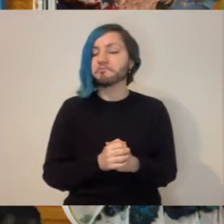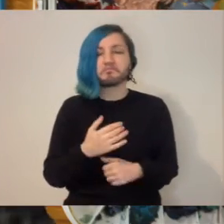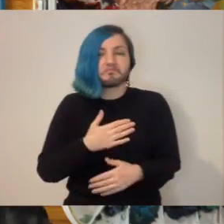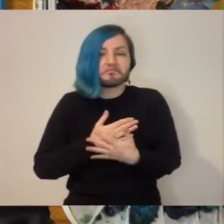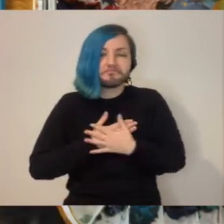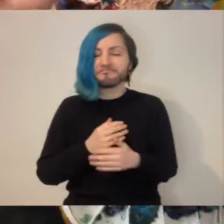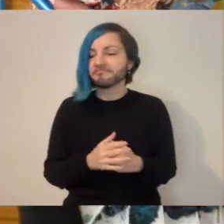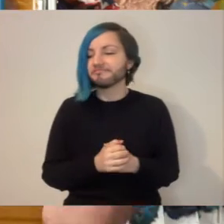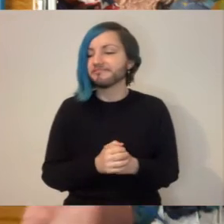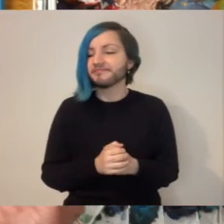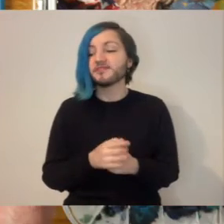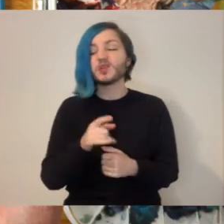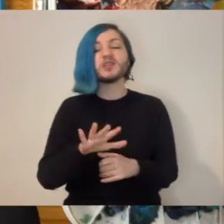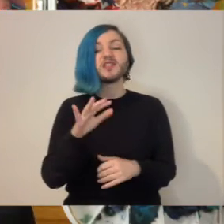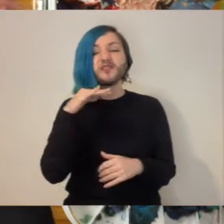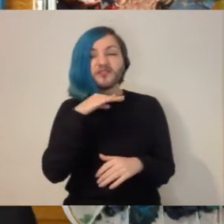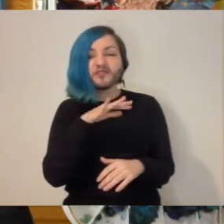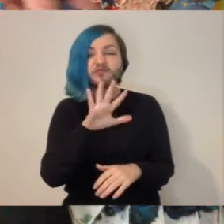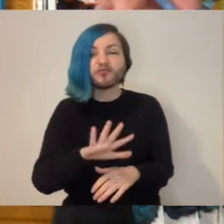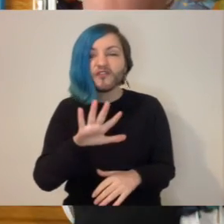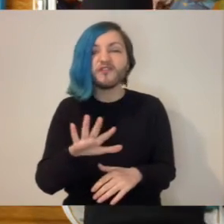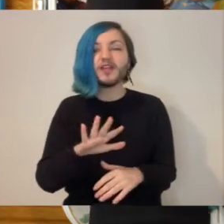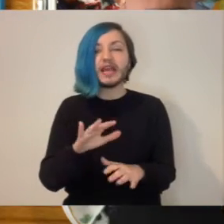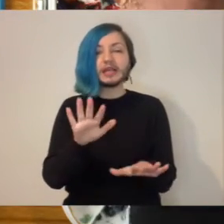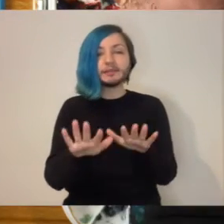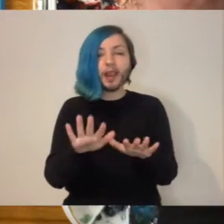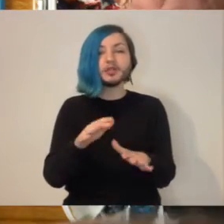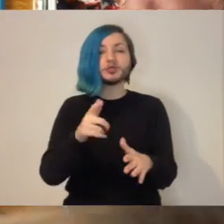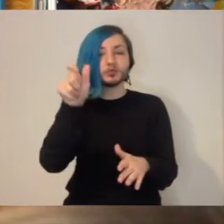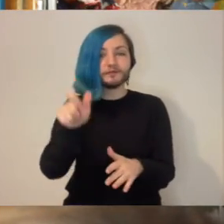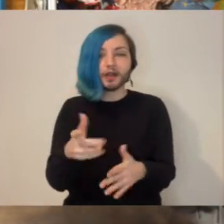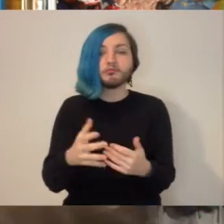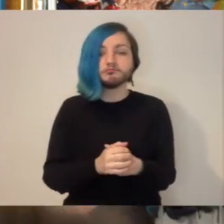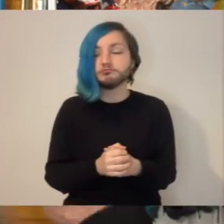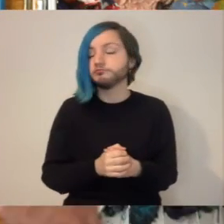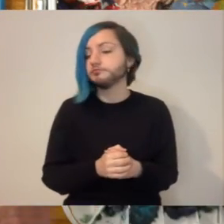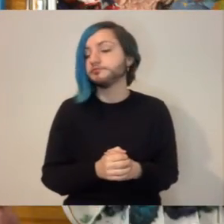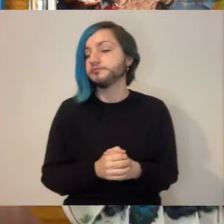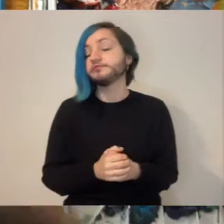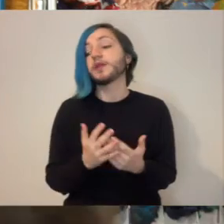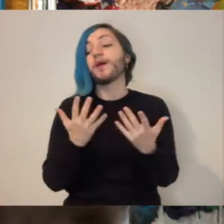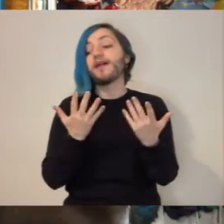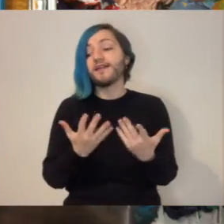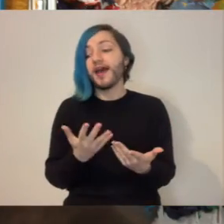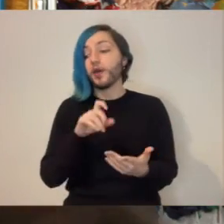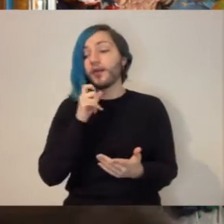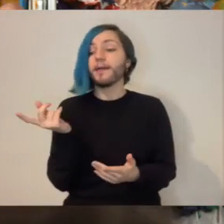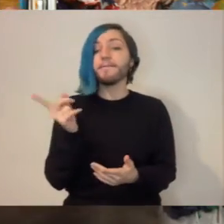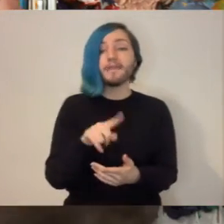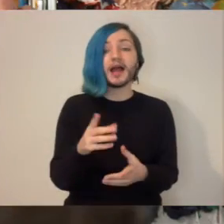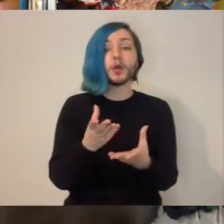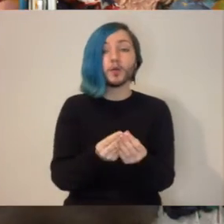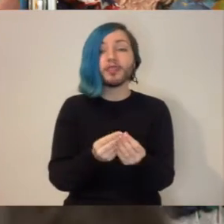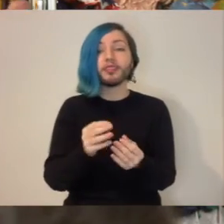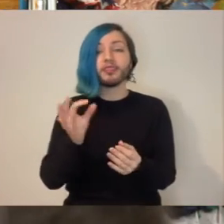it. And it's kind of vaguely bearing the resemblance to the figure, all right? So now I'm going to go in